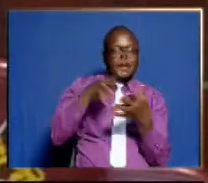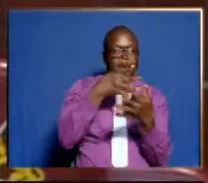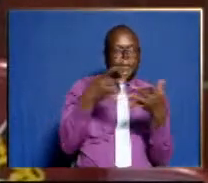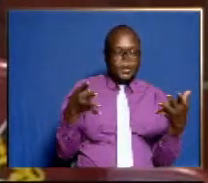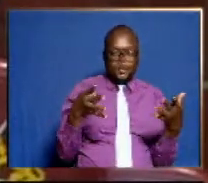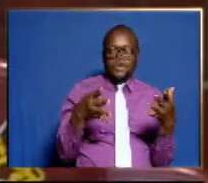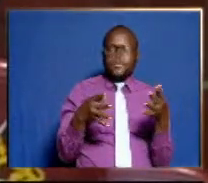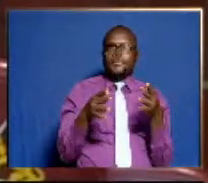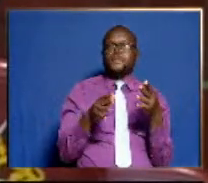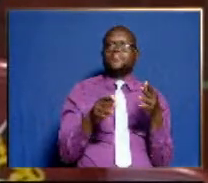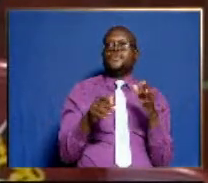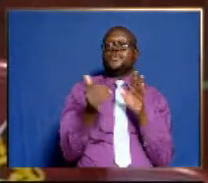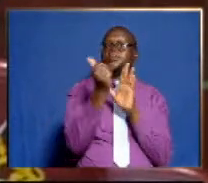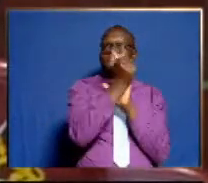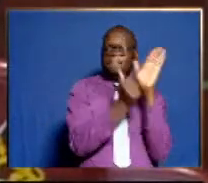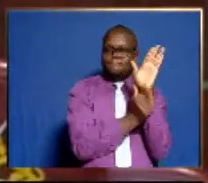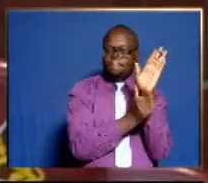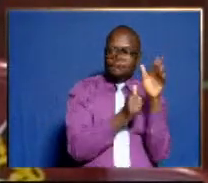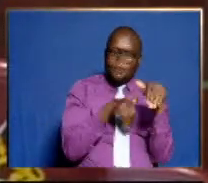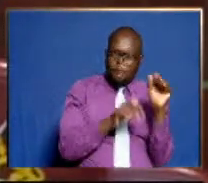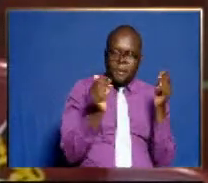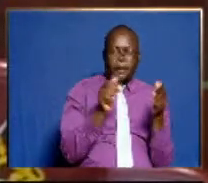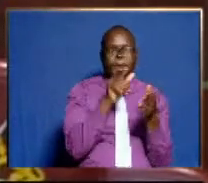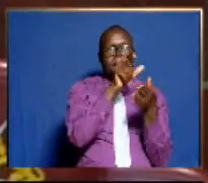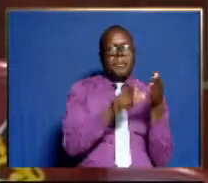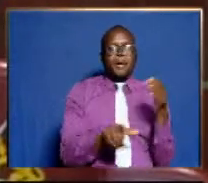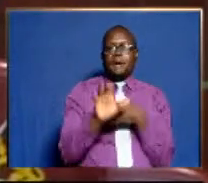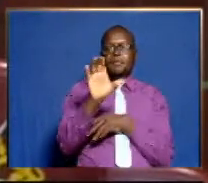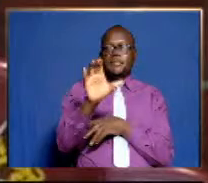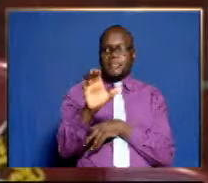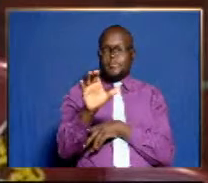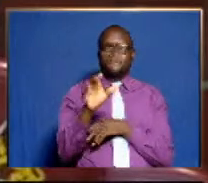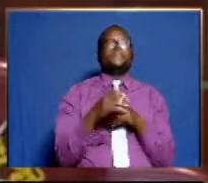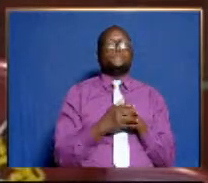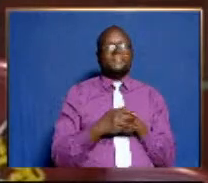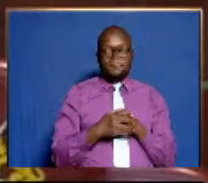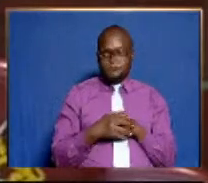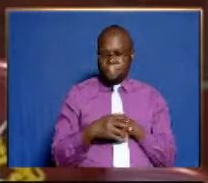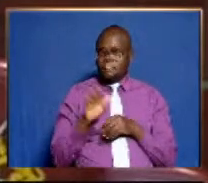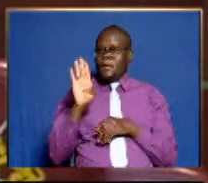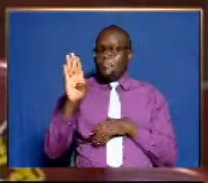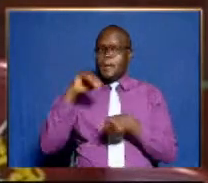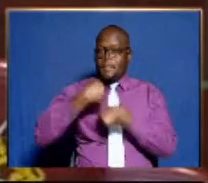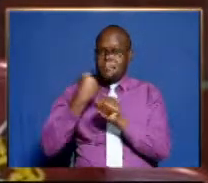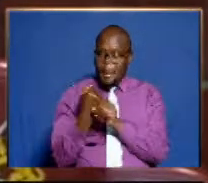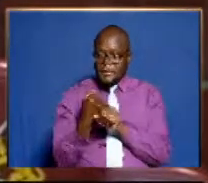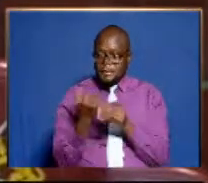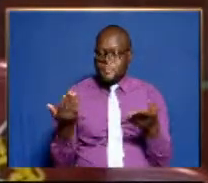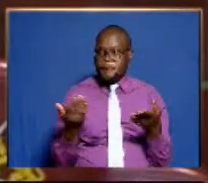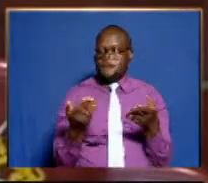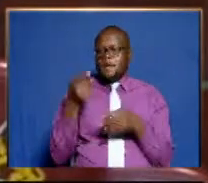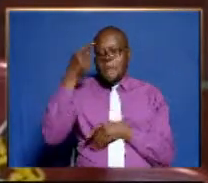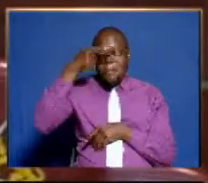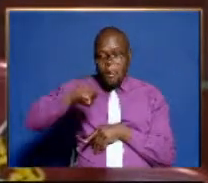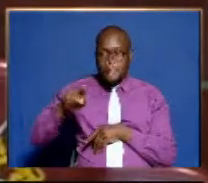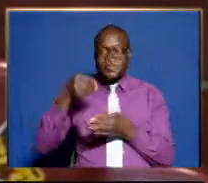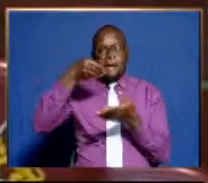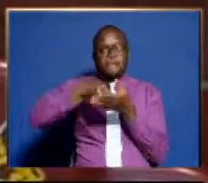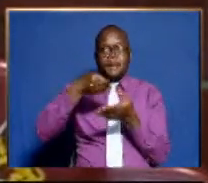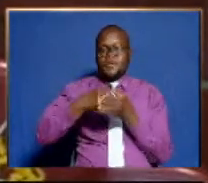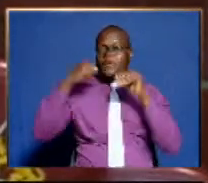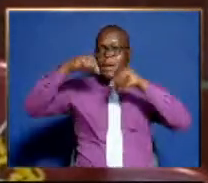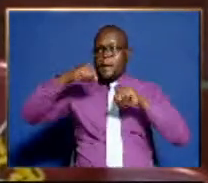paper subject to paragraph C, that is a committee of supply, and B, makes the policy and financial